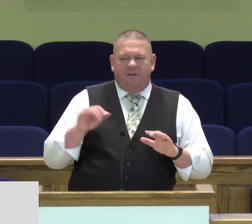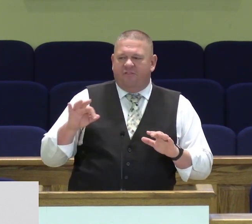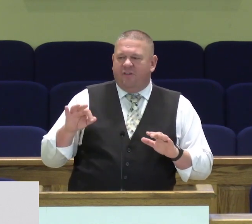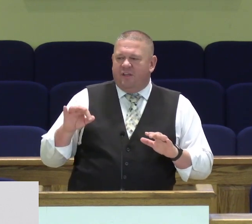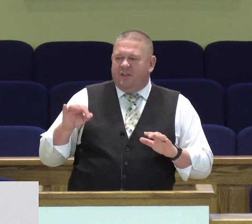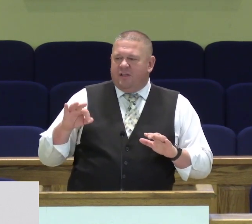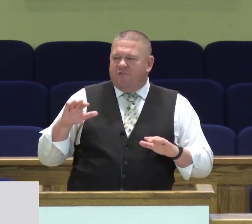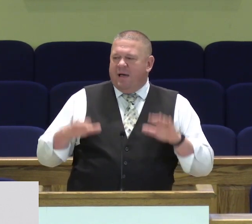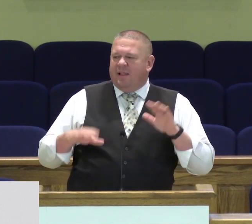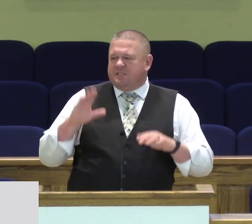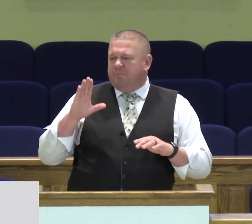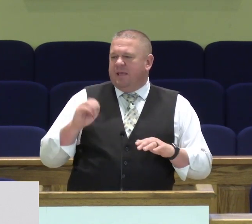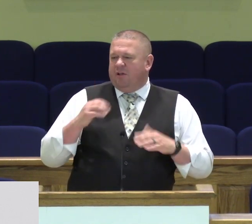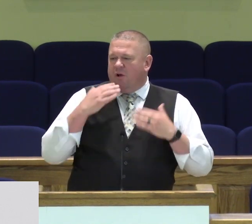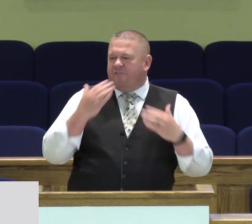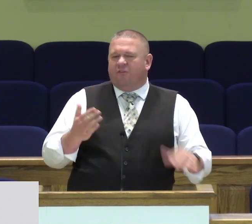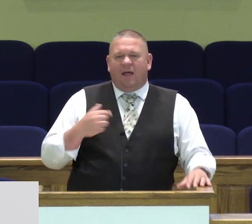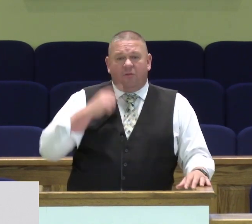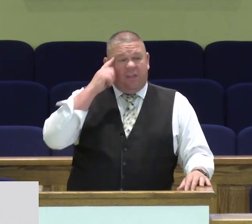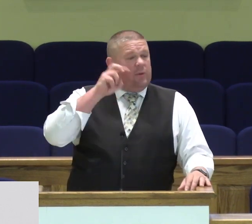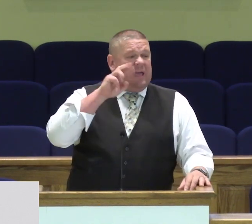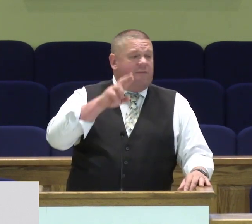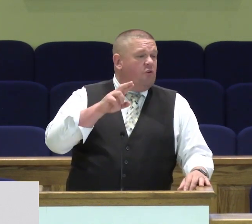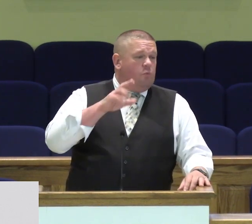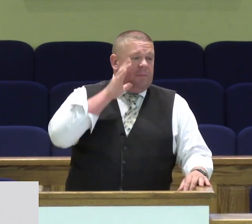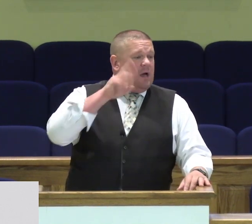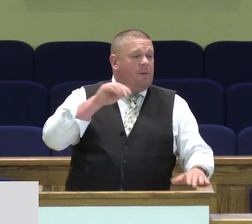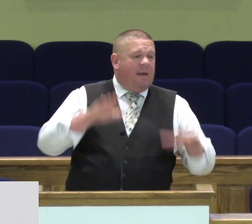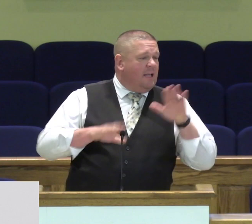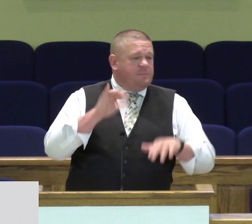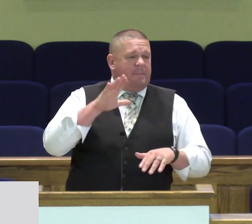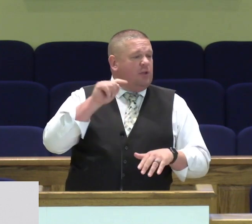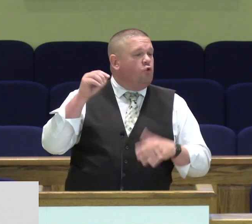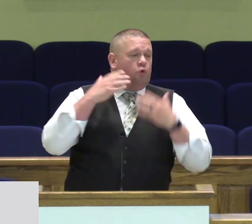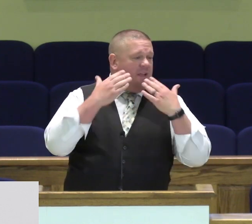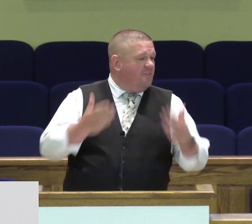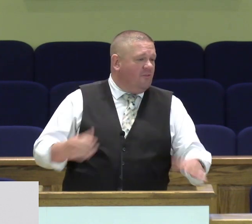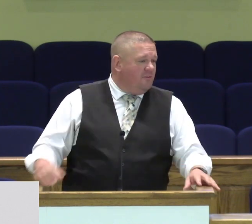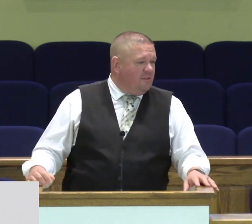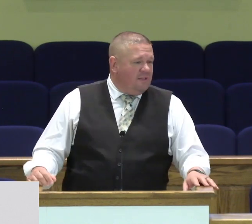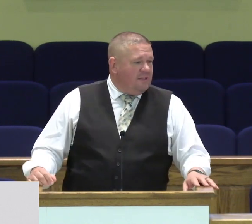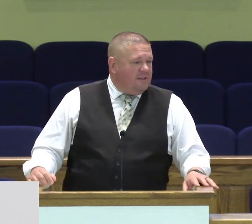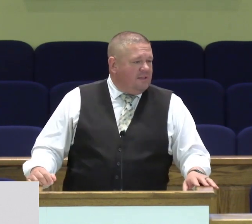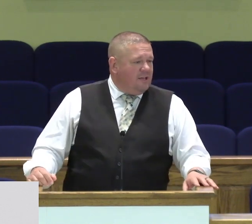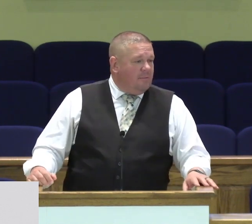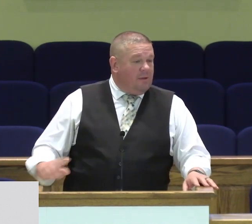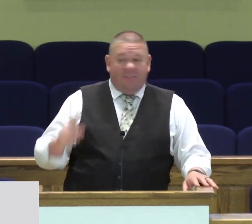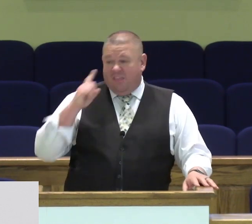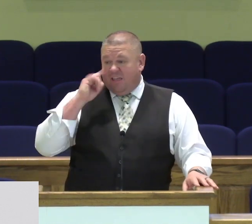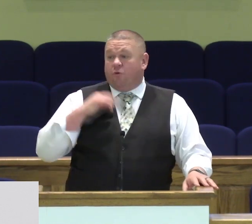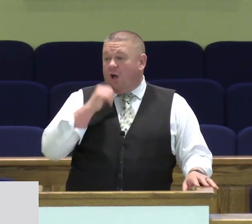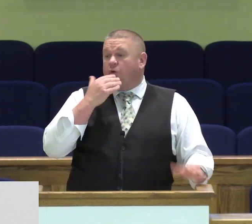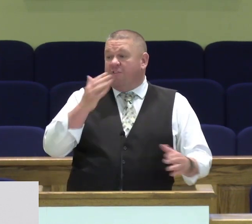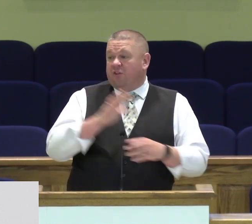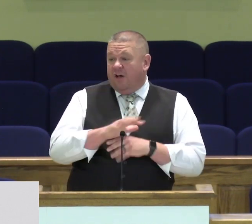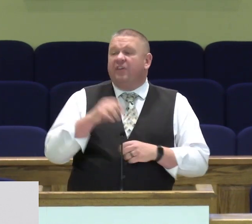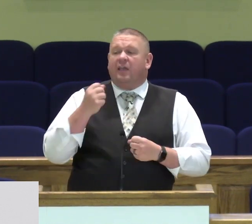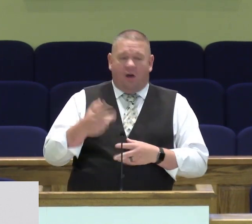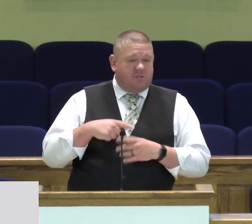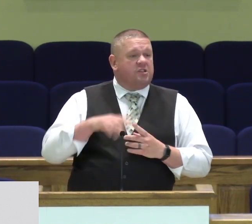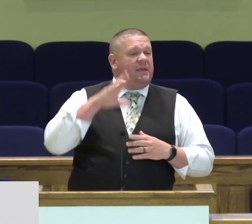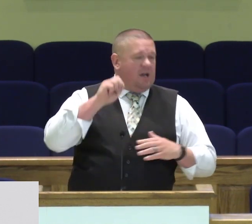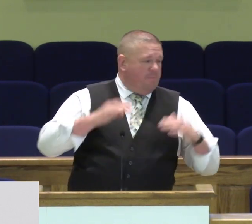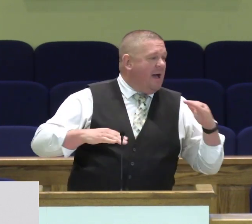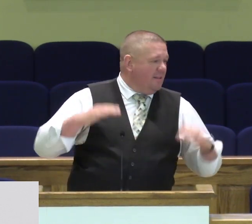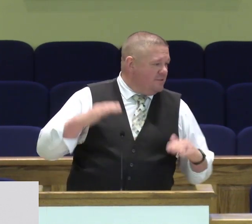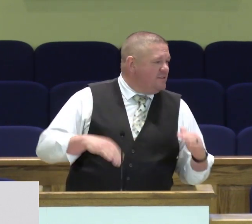area of balance and being grateful. I don't think we ever will be unbalanced by being too grateful. But I think if we're not grateful enough, it can cause